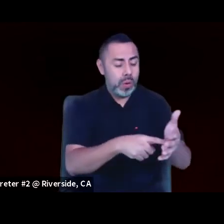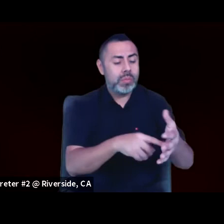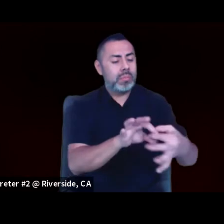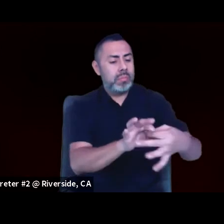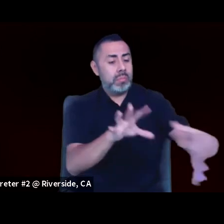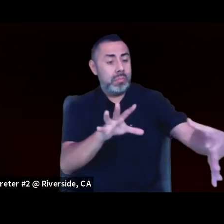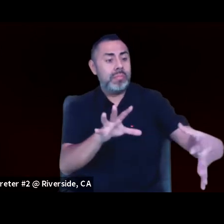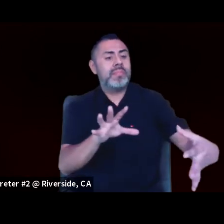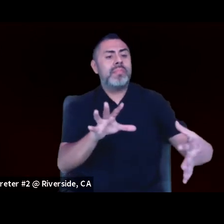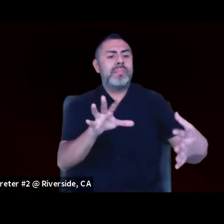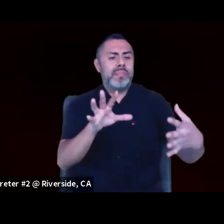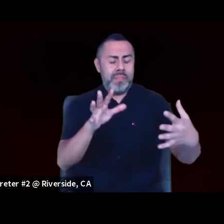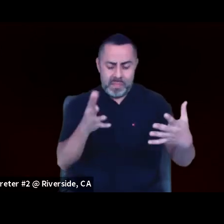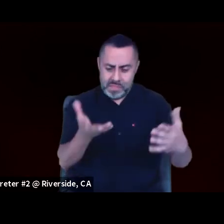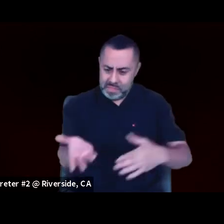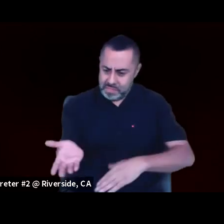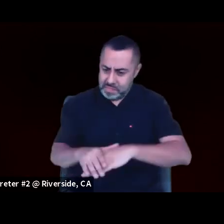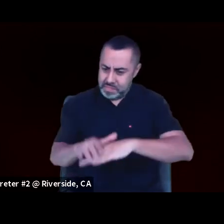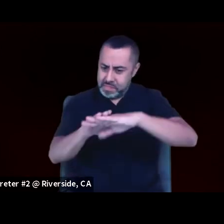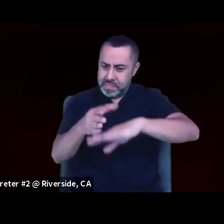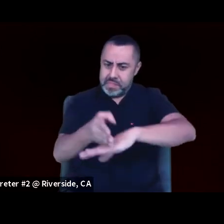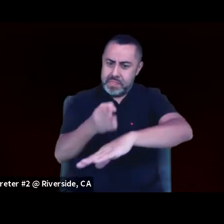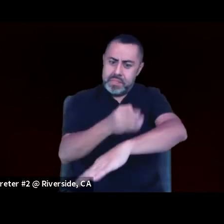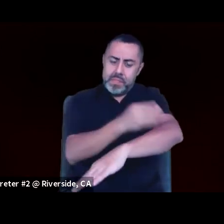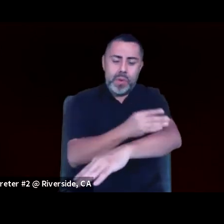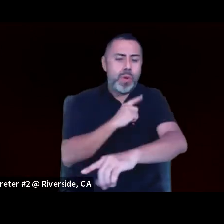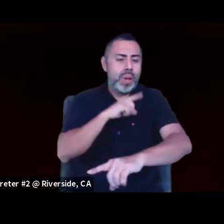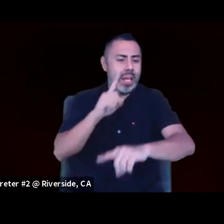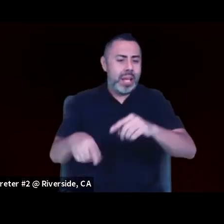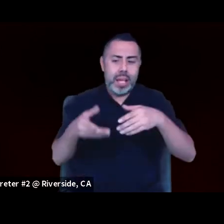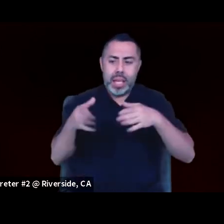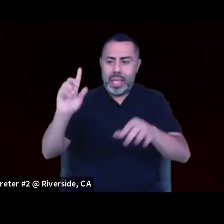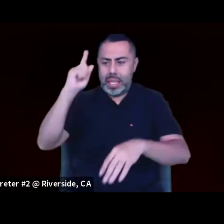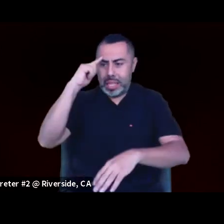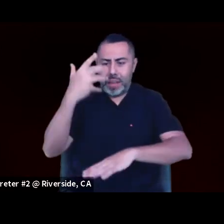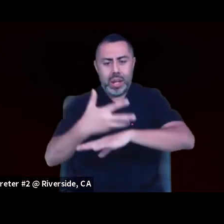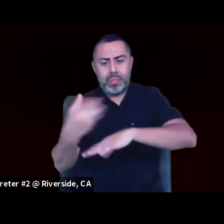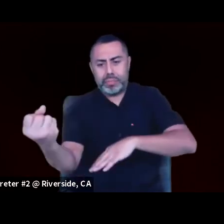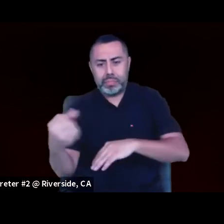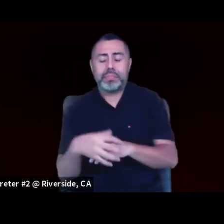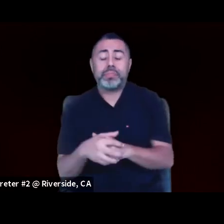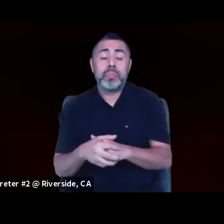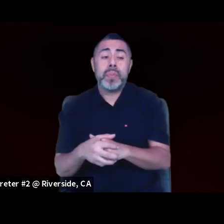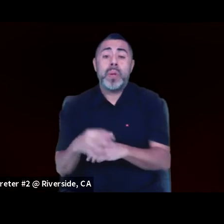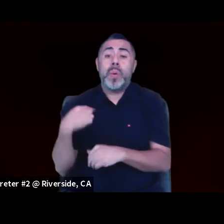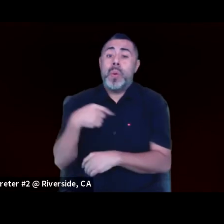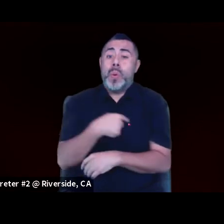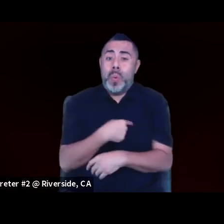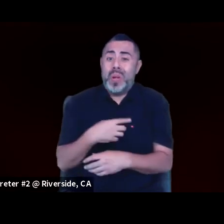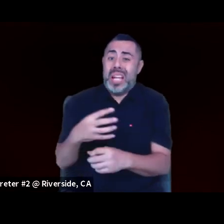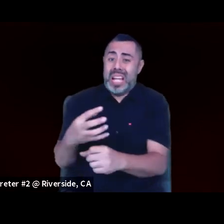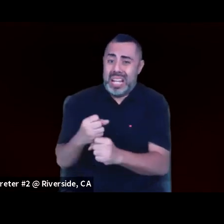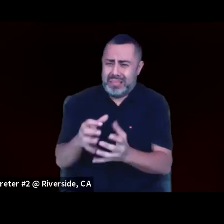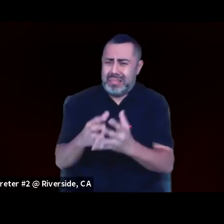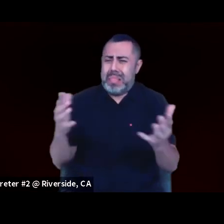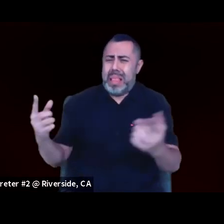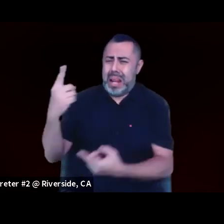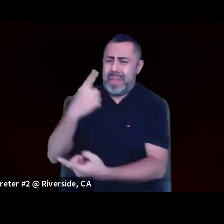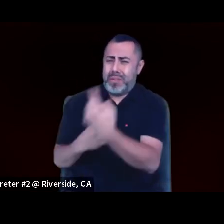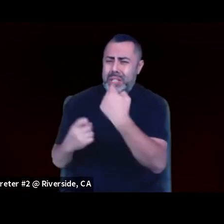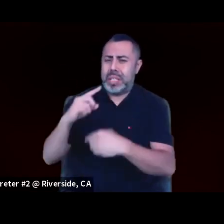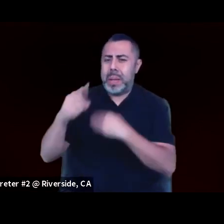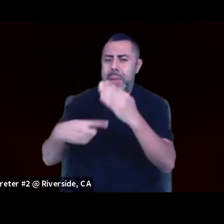We've been getting a lot of questions about unemployment compensation, so I want to address that issue